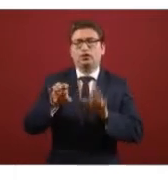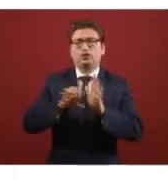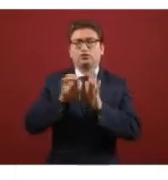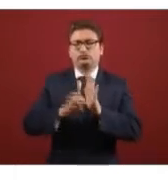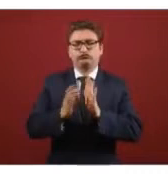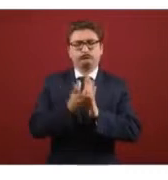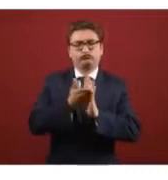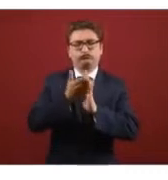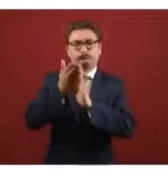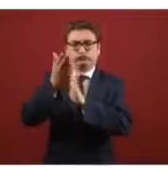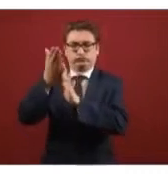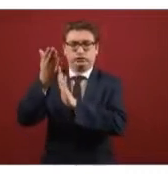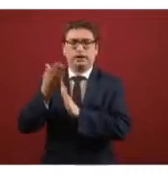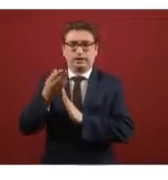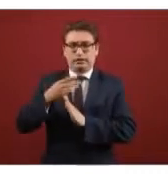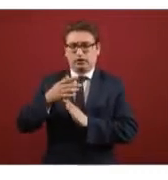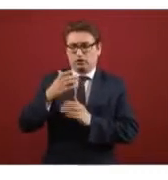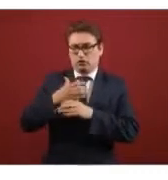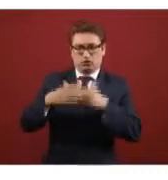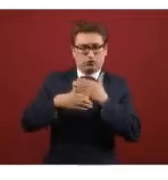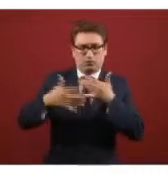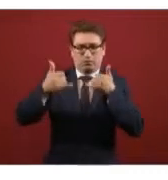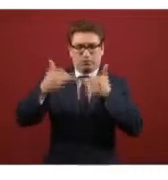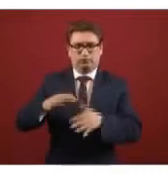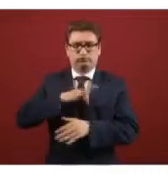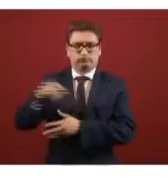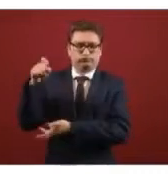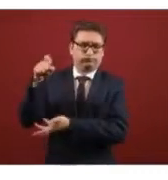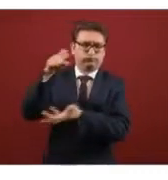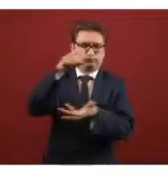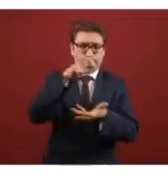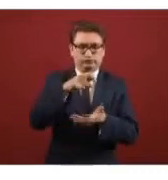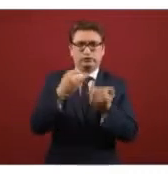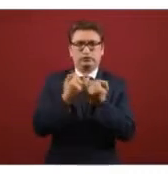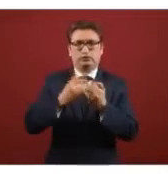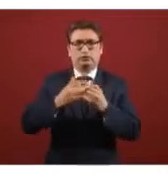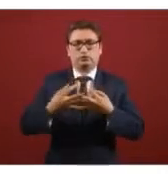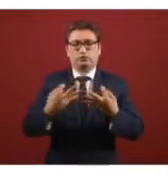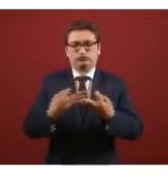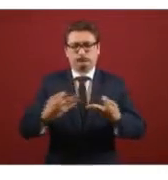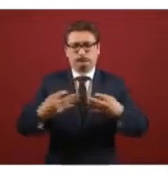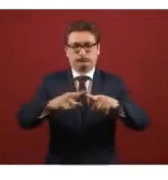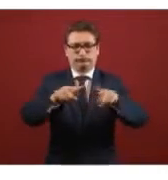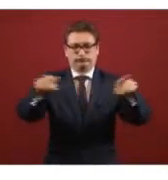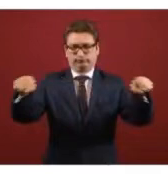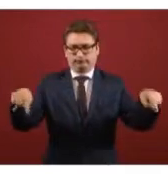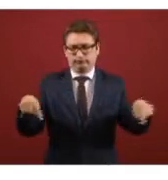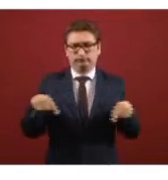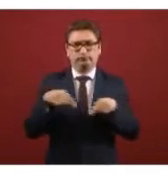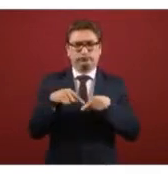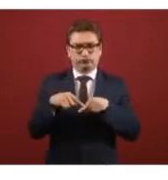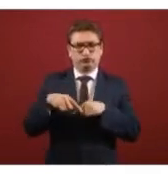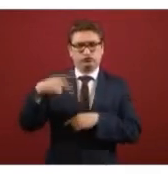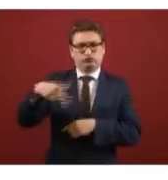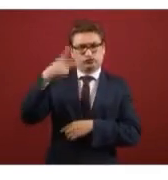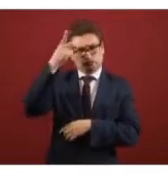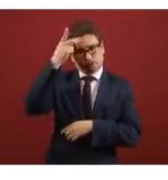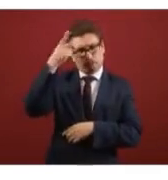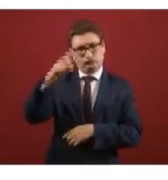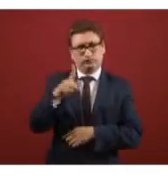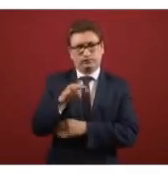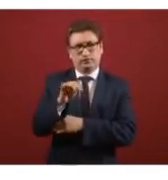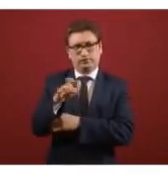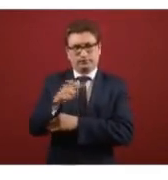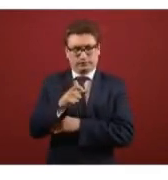el terreno donde And se the construirá land la refinería where es the propiedad de Pemex, refinery will propiedad be. federal. No costó un